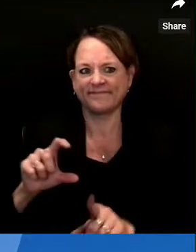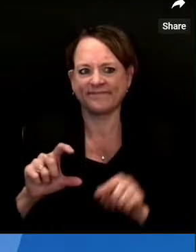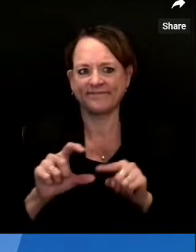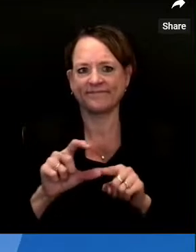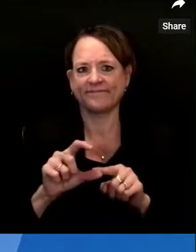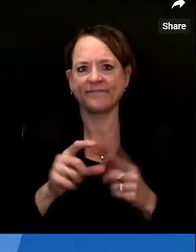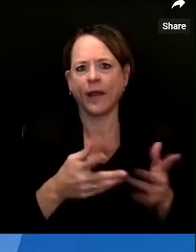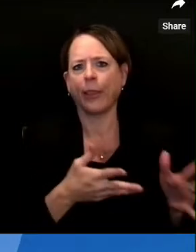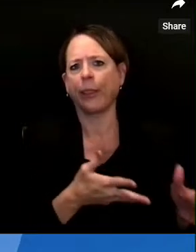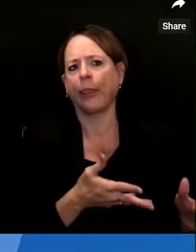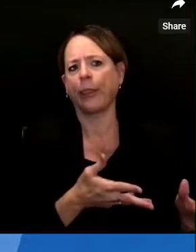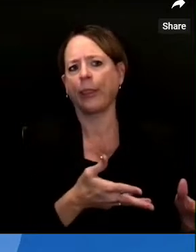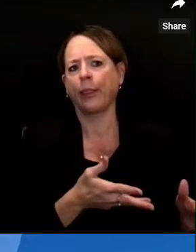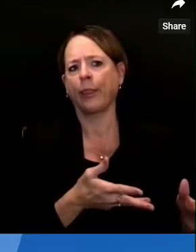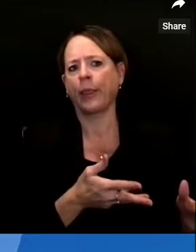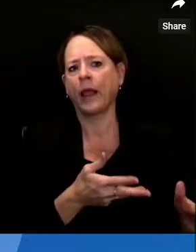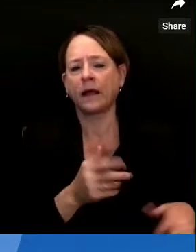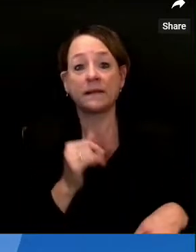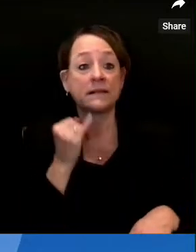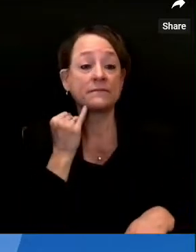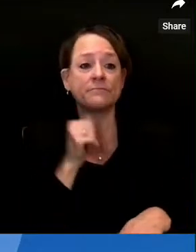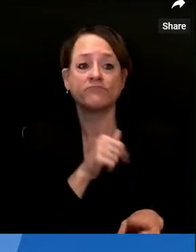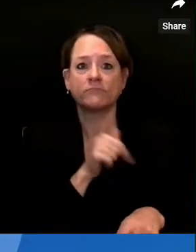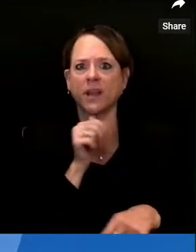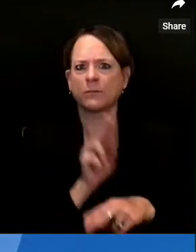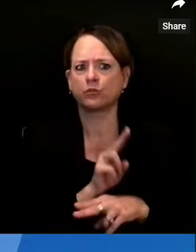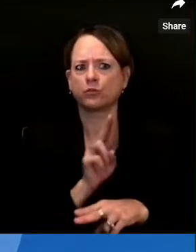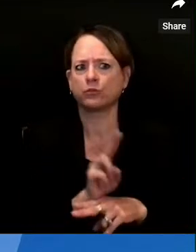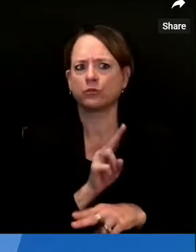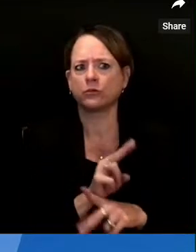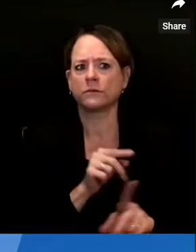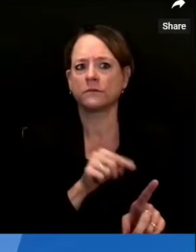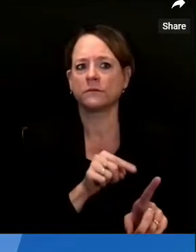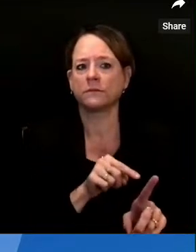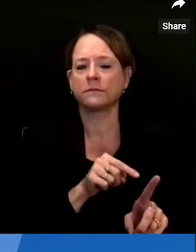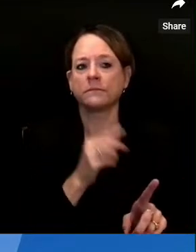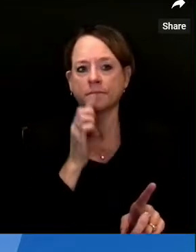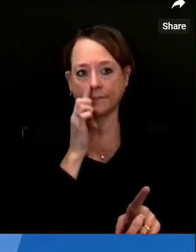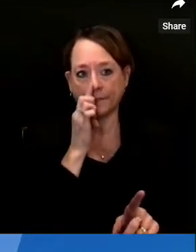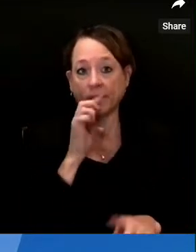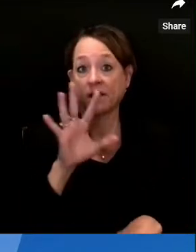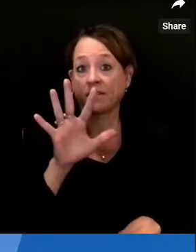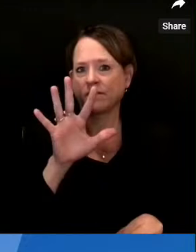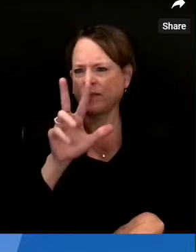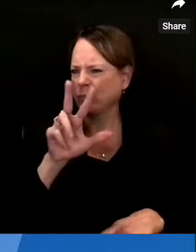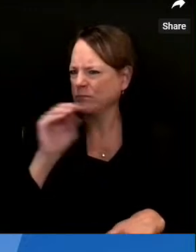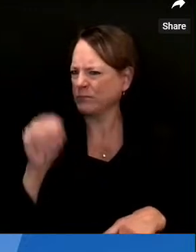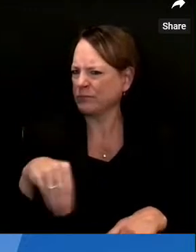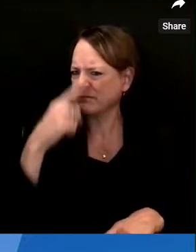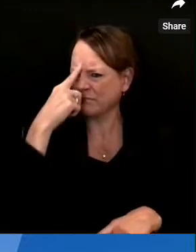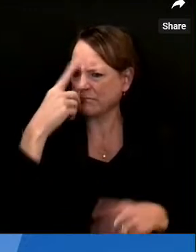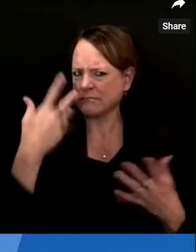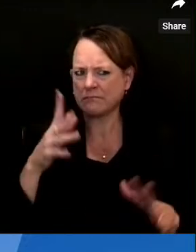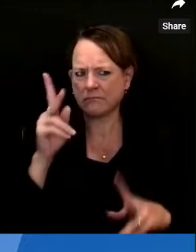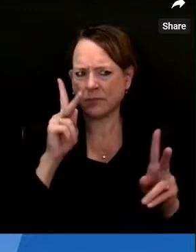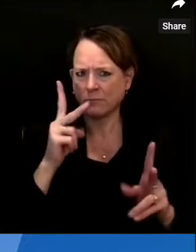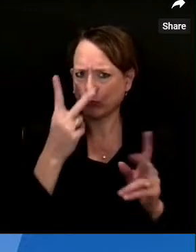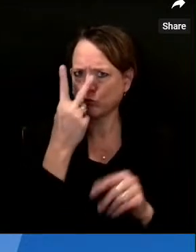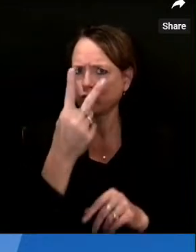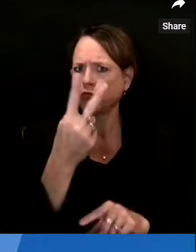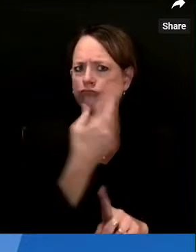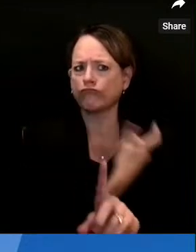of population that is currently fully vaccinated. What is happening with the unused